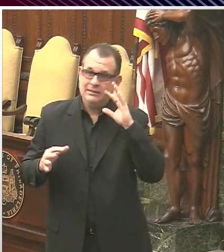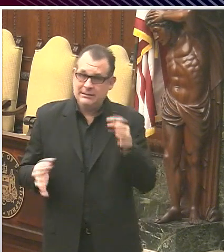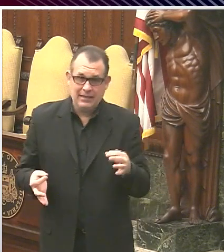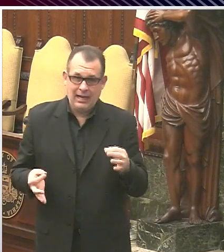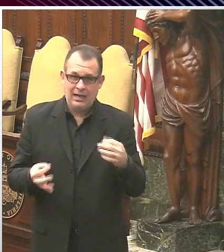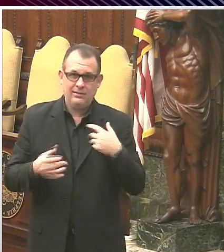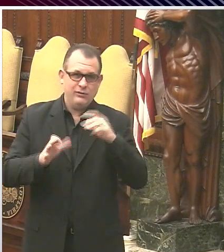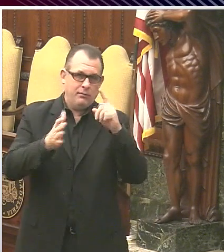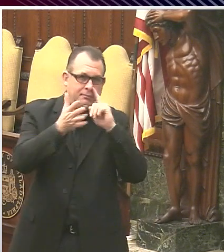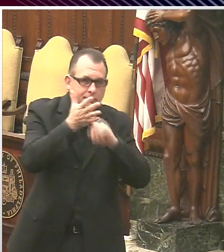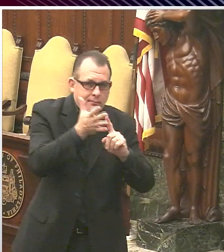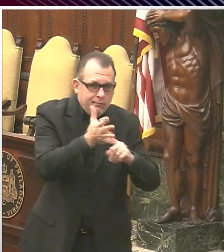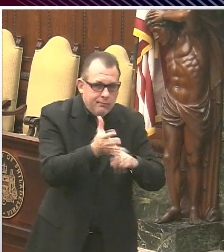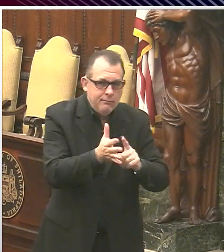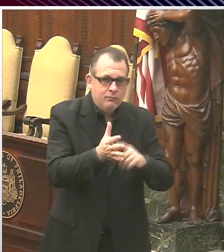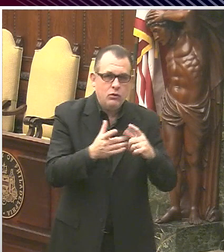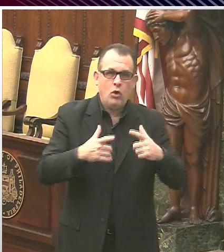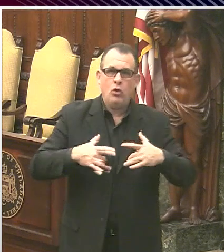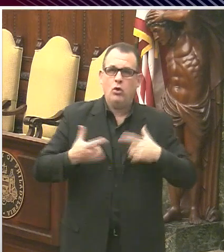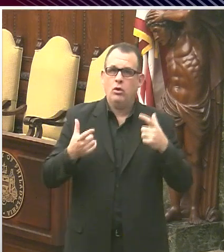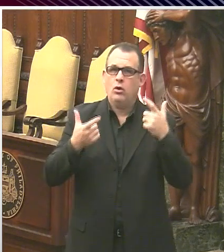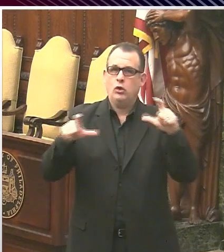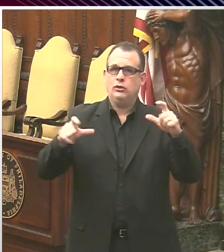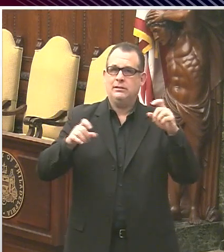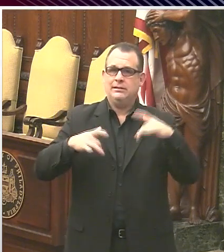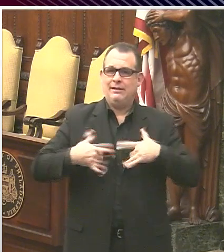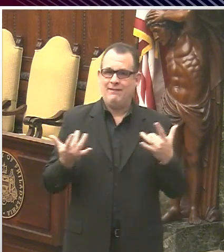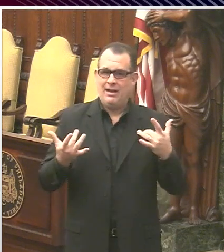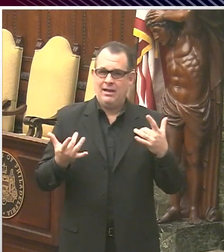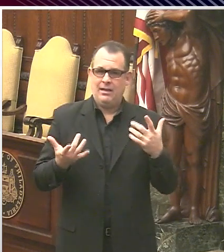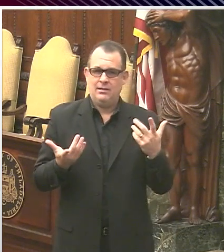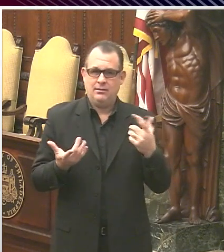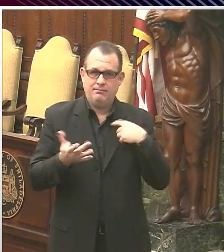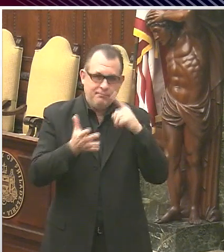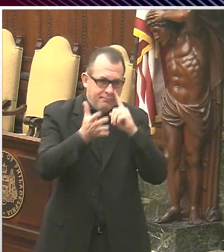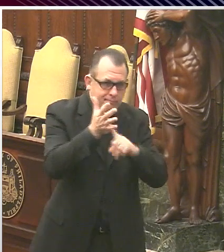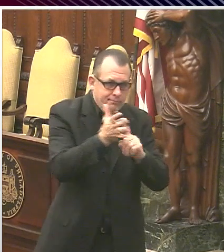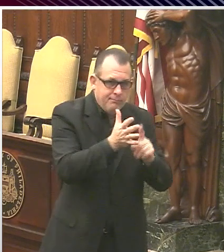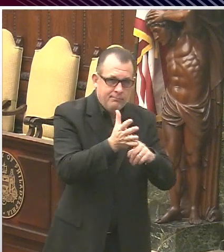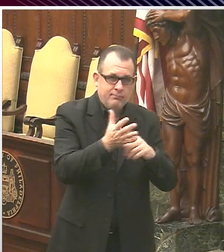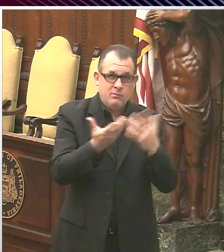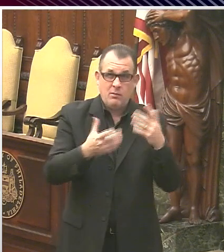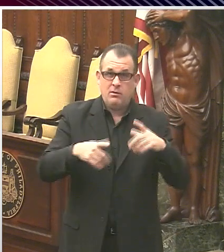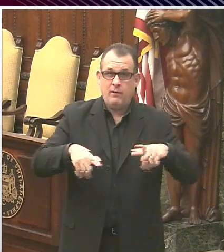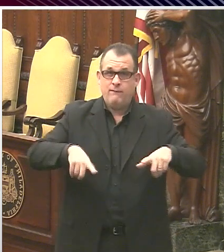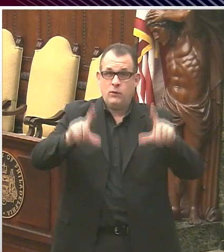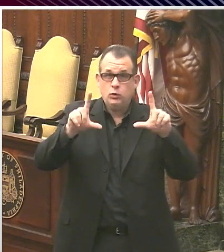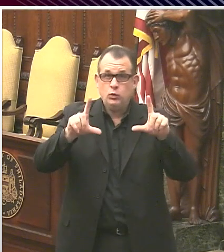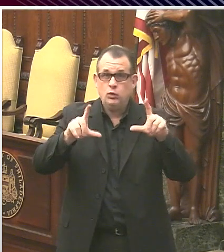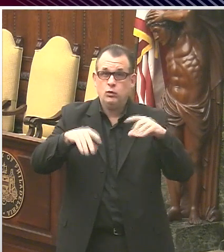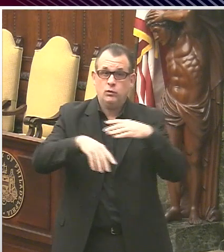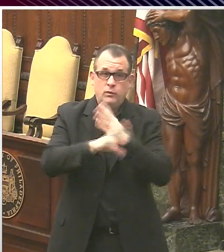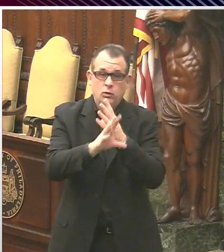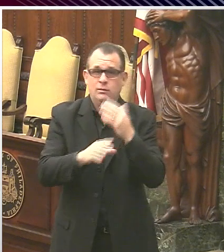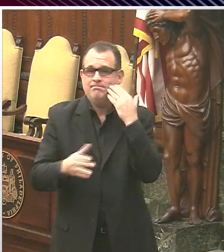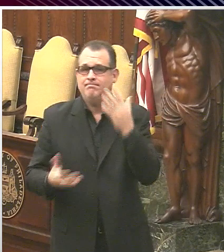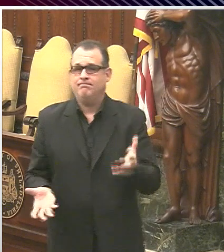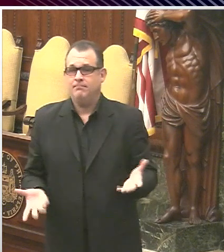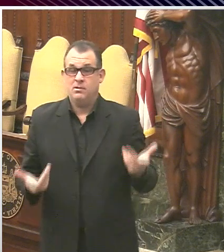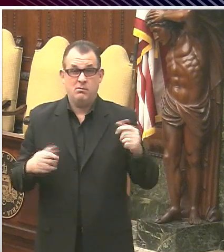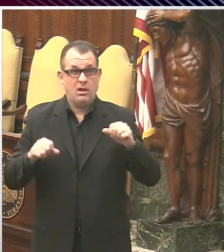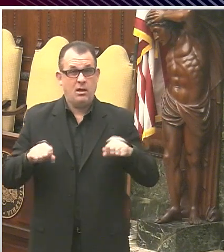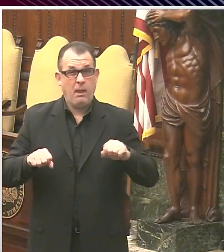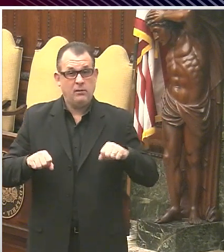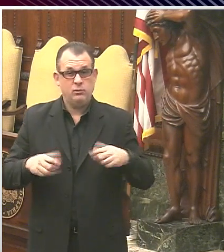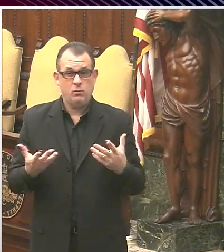large events, and most of the large events we've been doing are virtual. So, I can see the possibility of having an auto